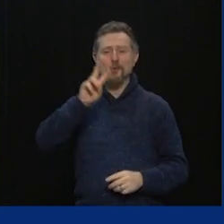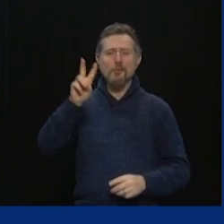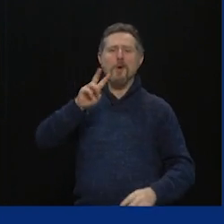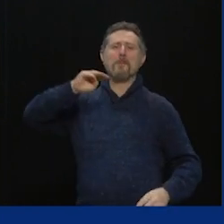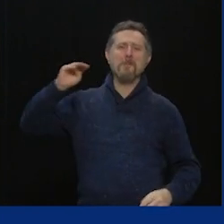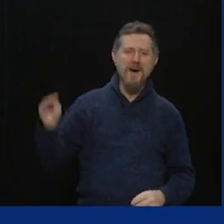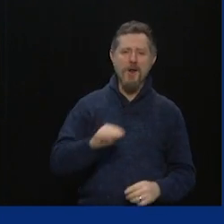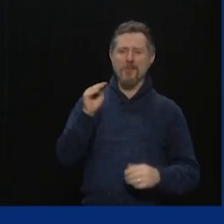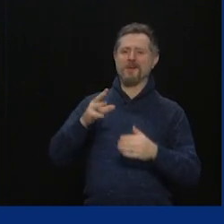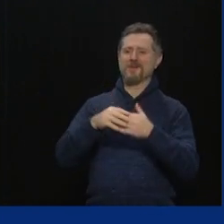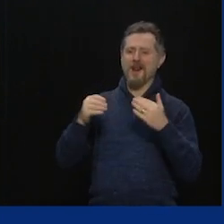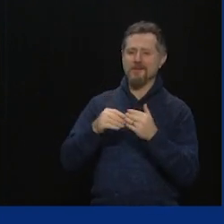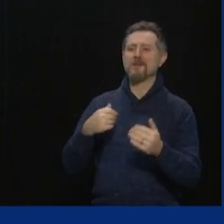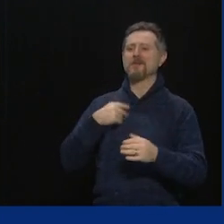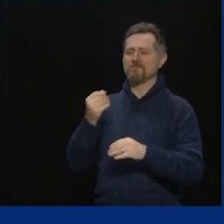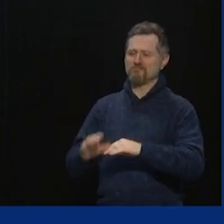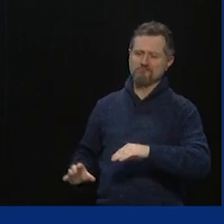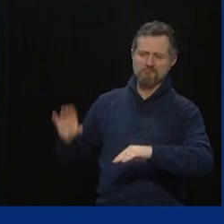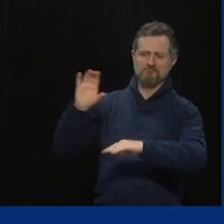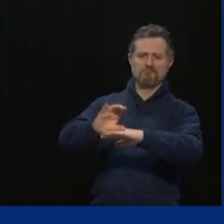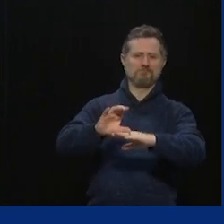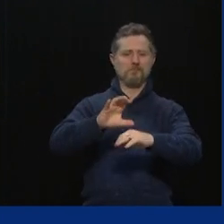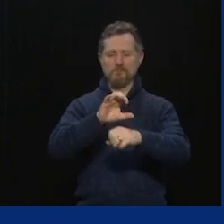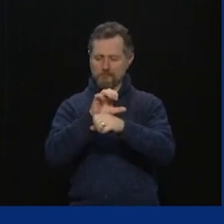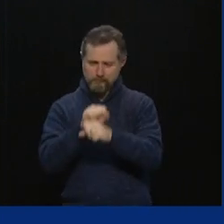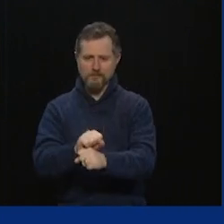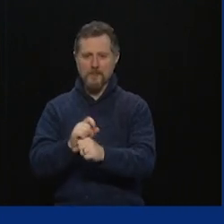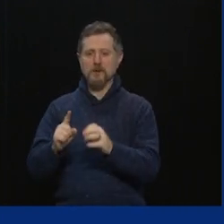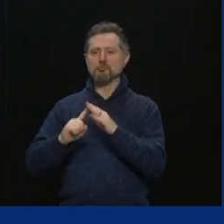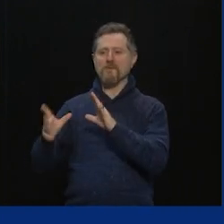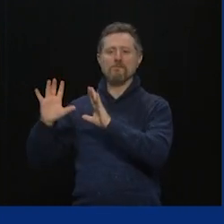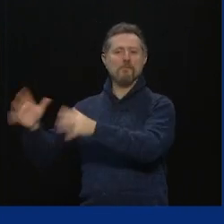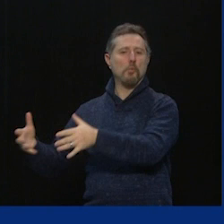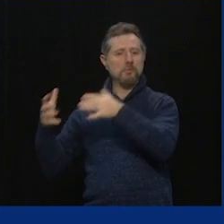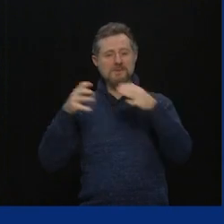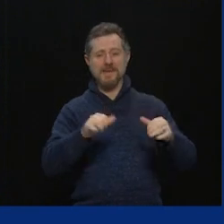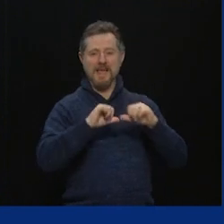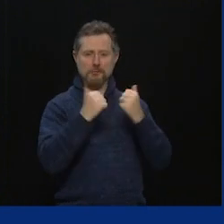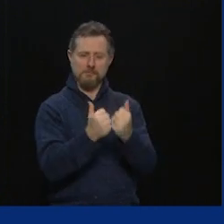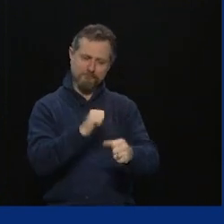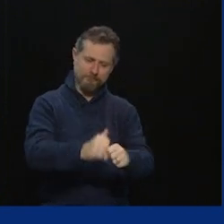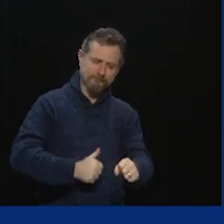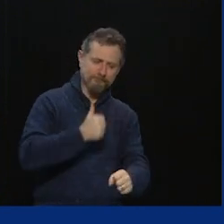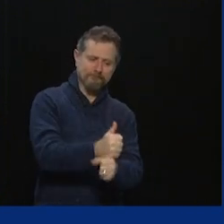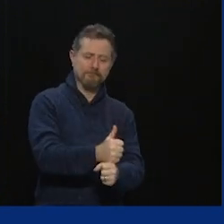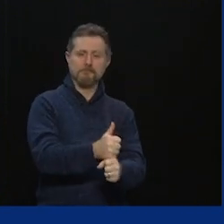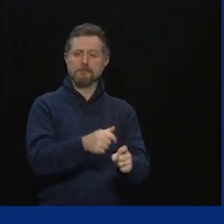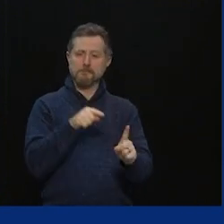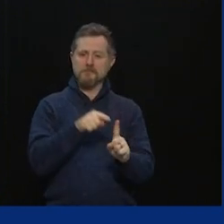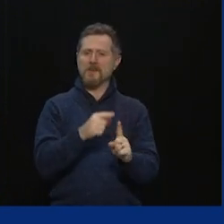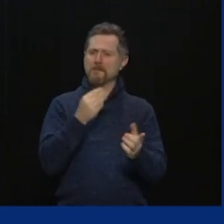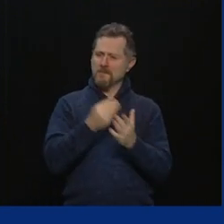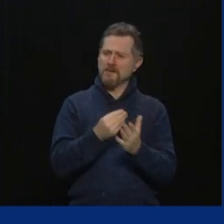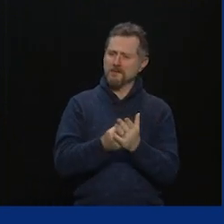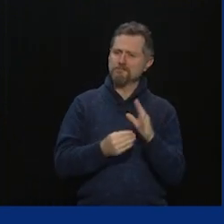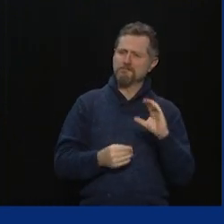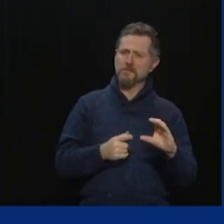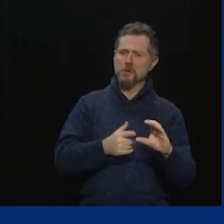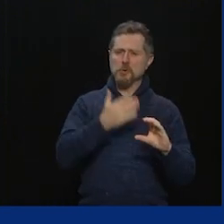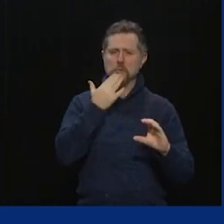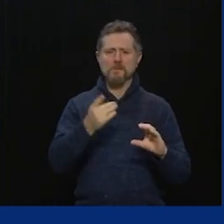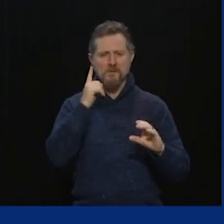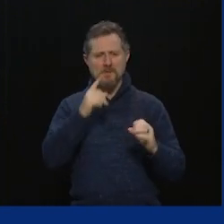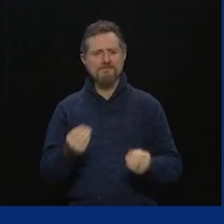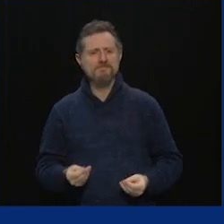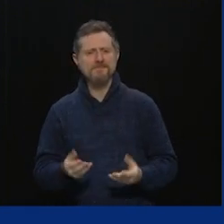designated to help for refugee resettlement agencies. And I know that this is going to be money well spent, that we can help them have the resources